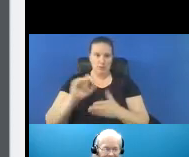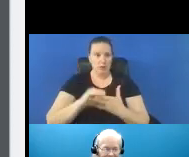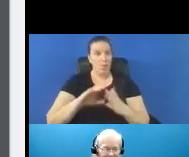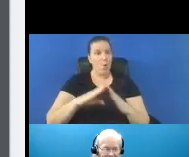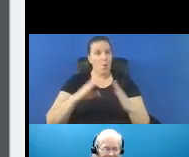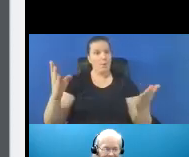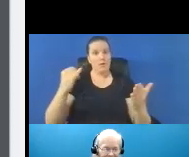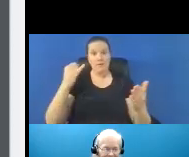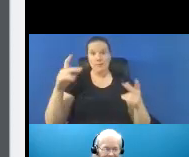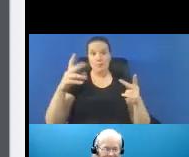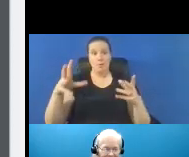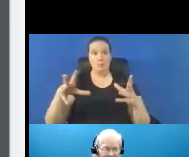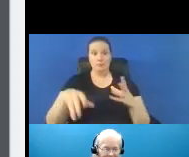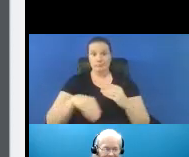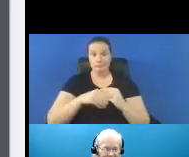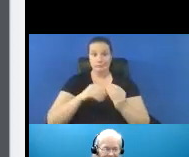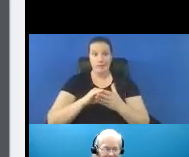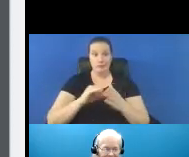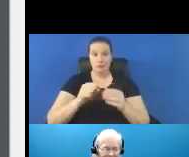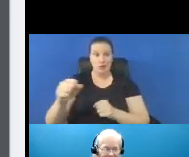that wants to jump in on any of these strategies.